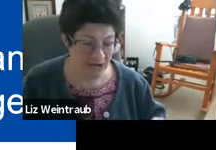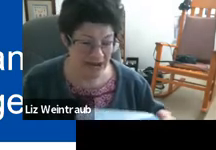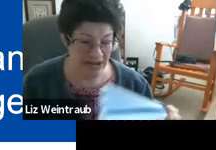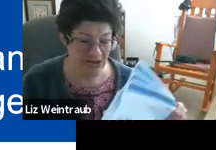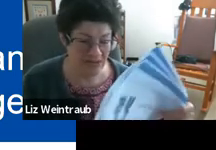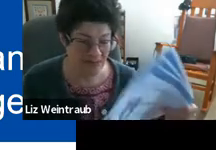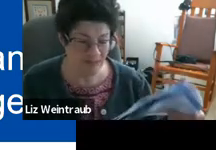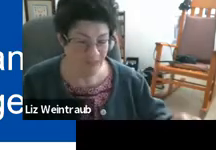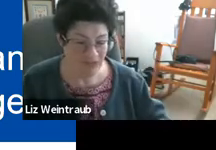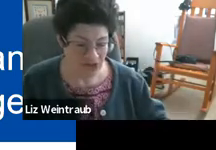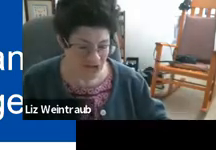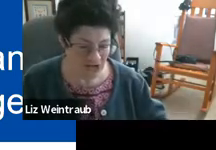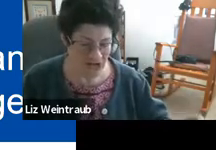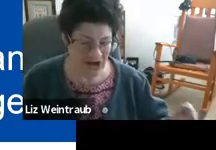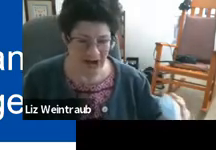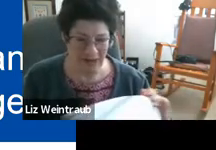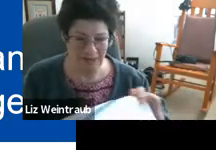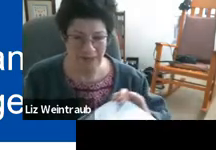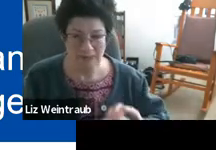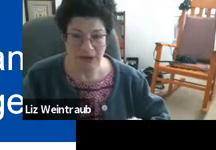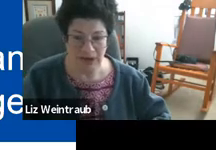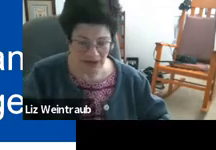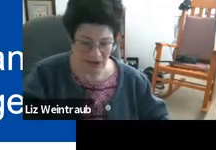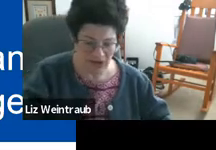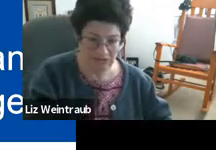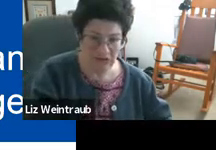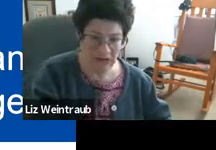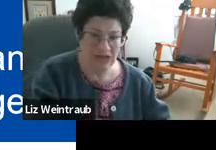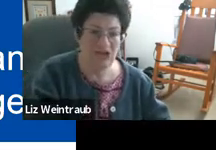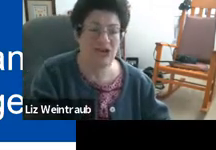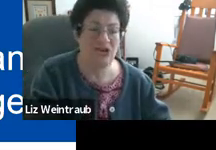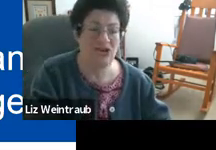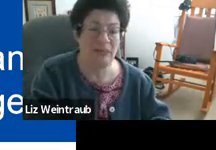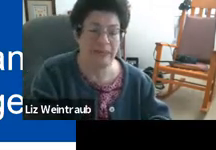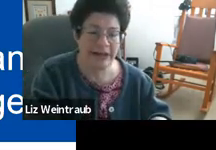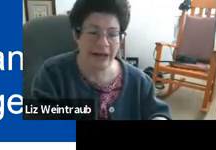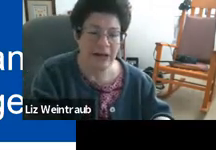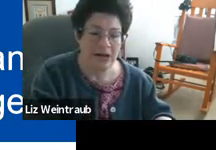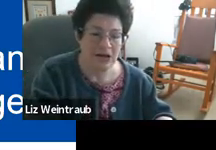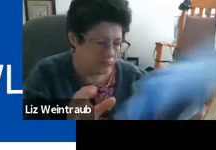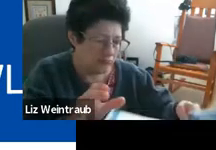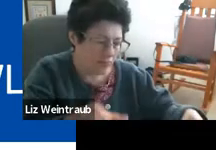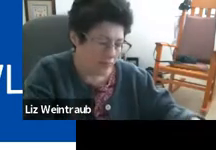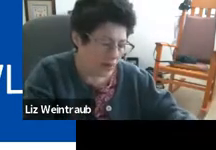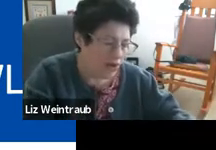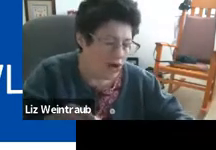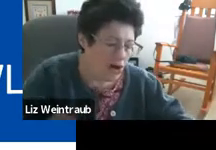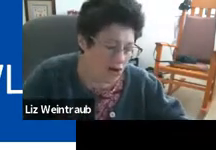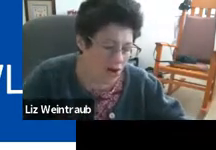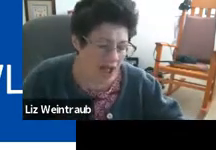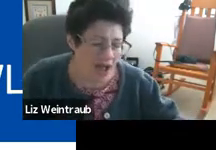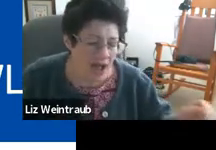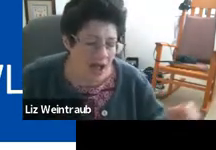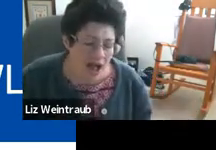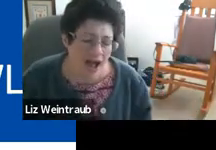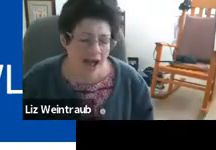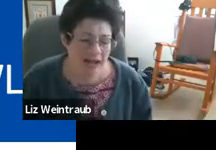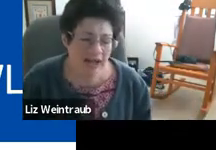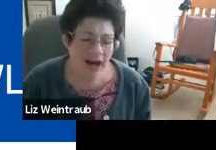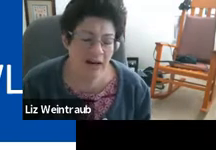important to, um, to, um, those relationships. Okay.